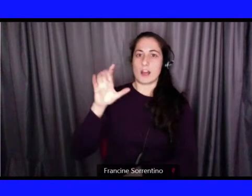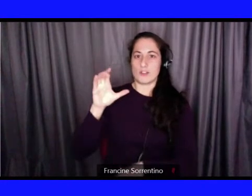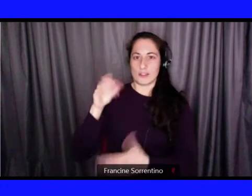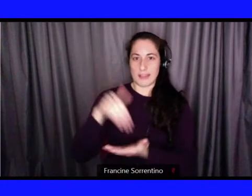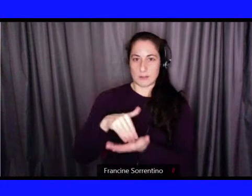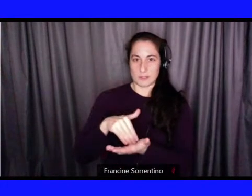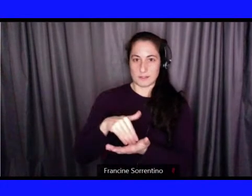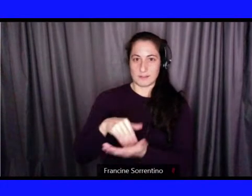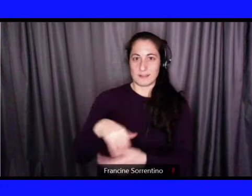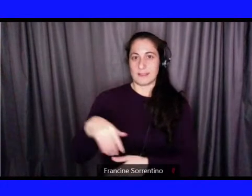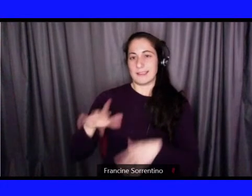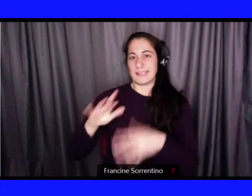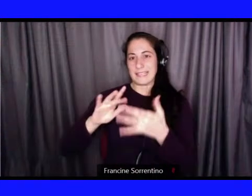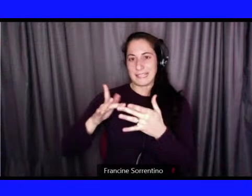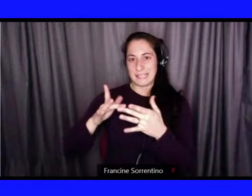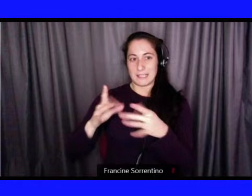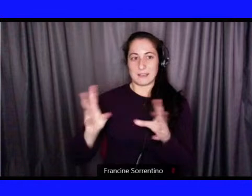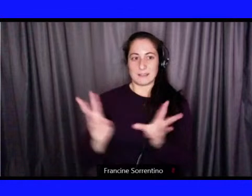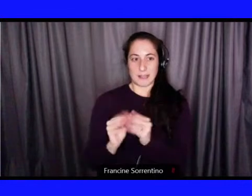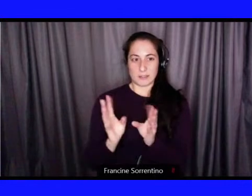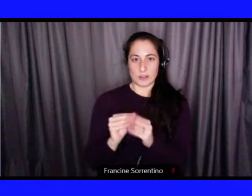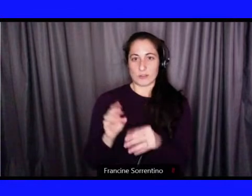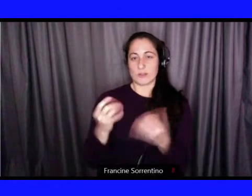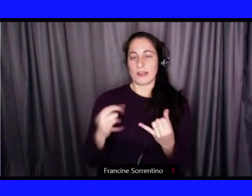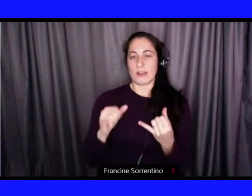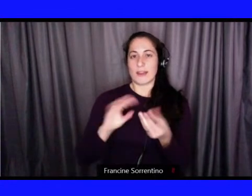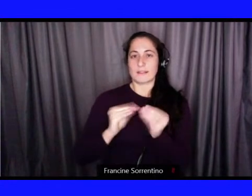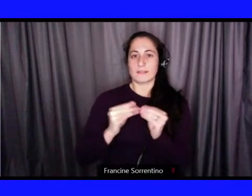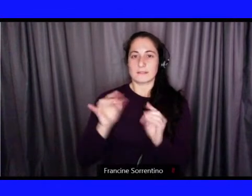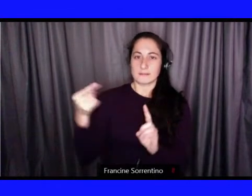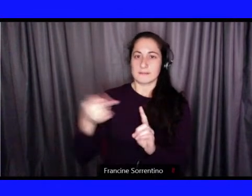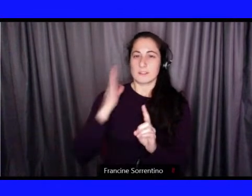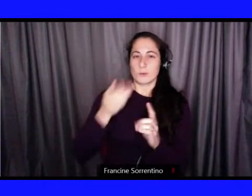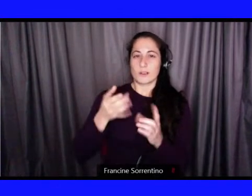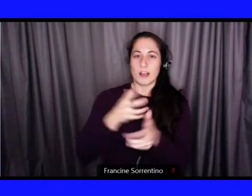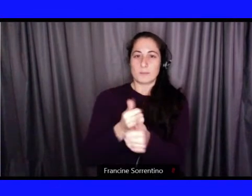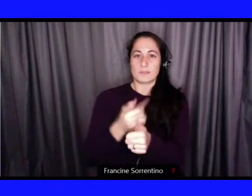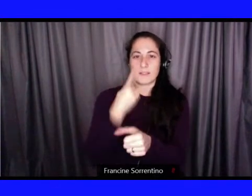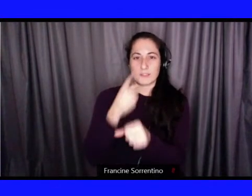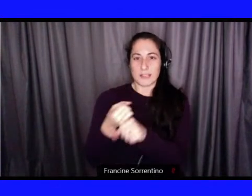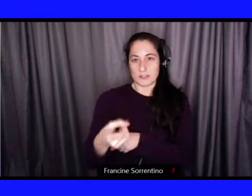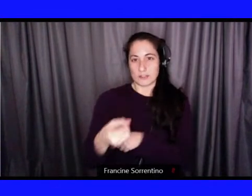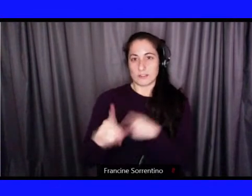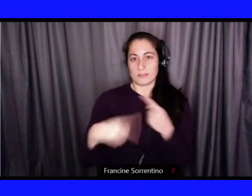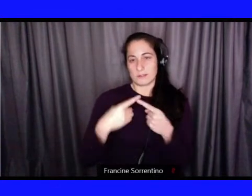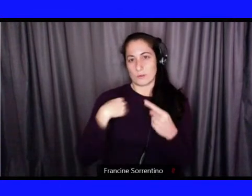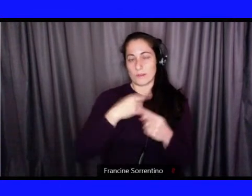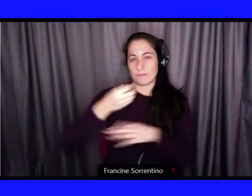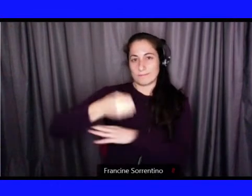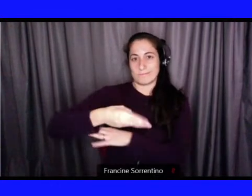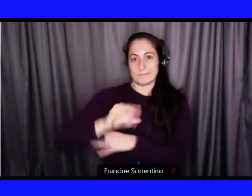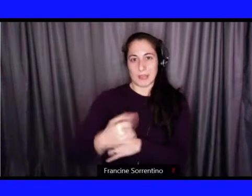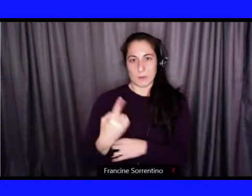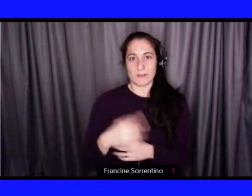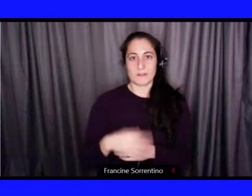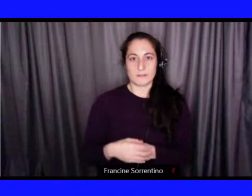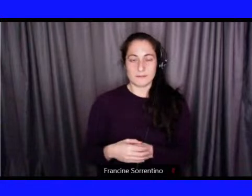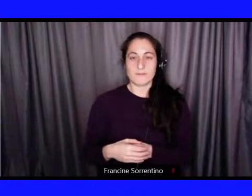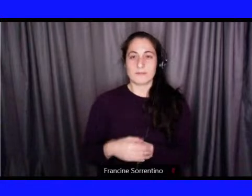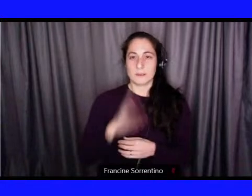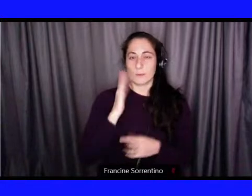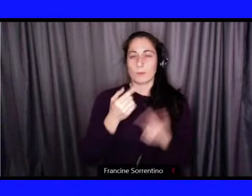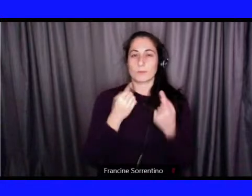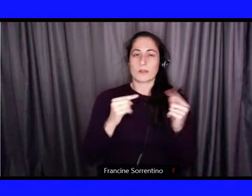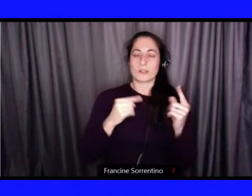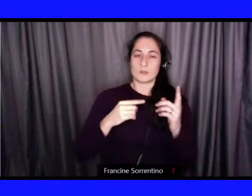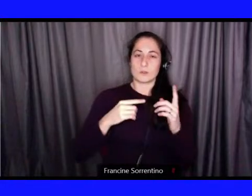So as we jump ahead to steady trends. Yeah, with our quality and outcomes, so this is an